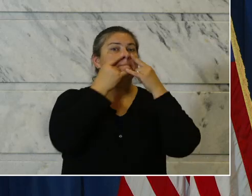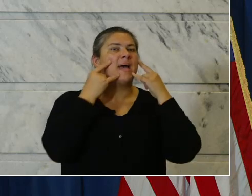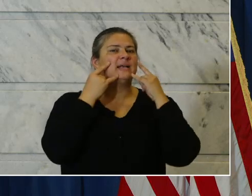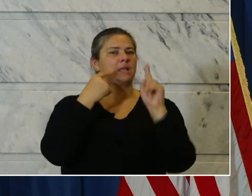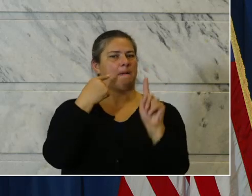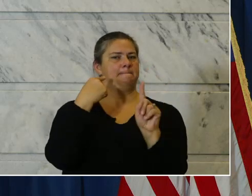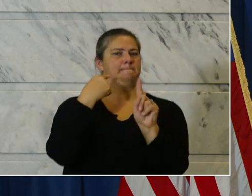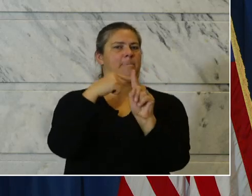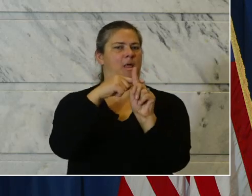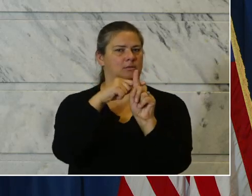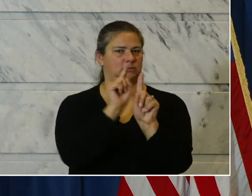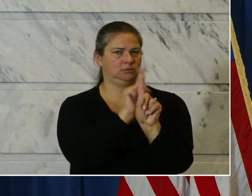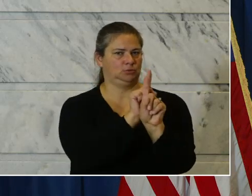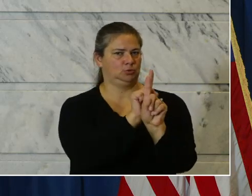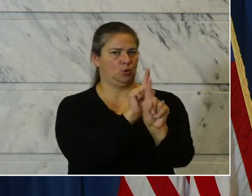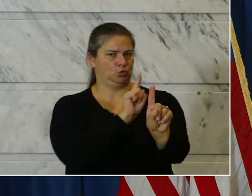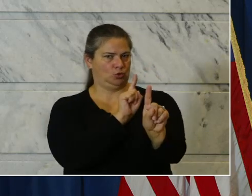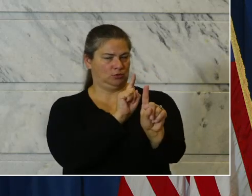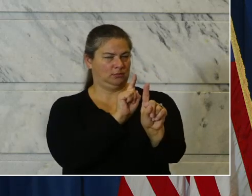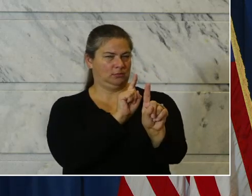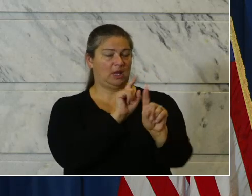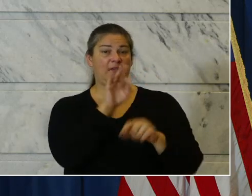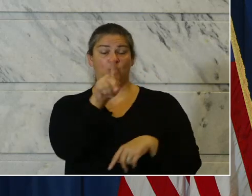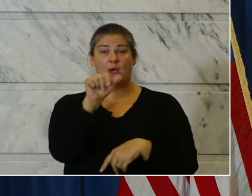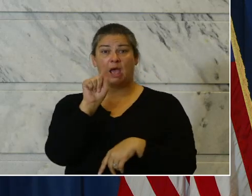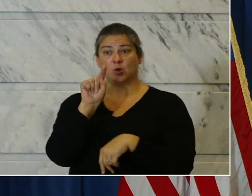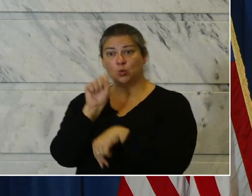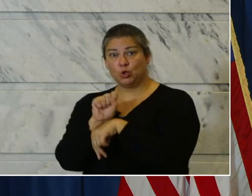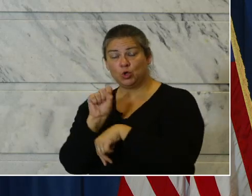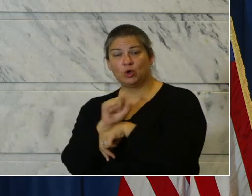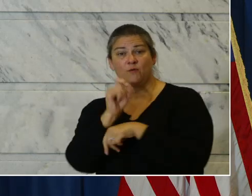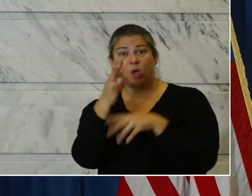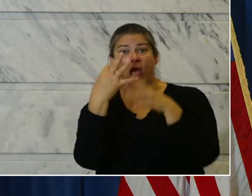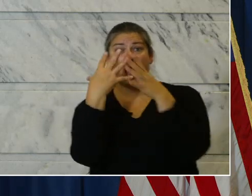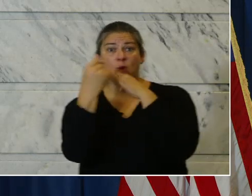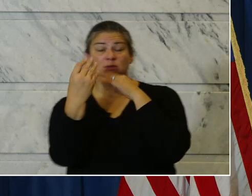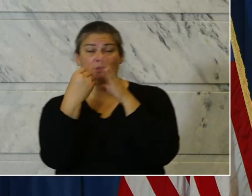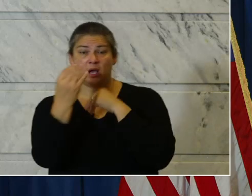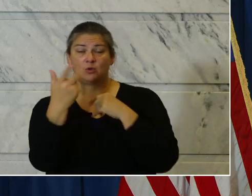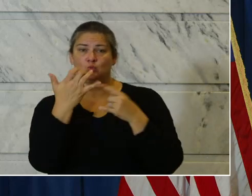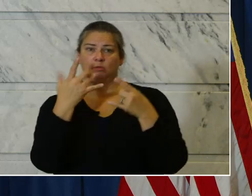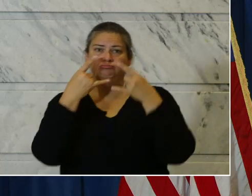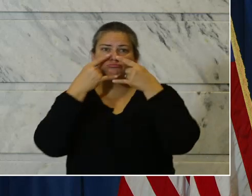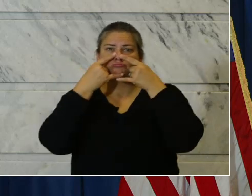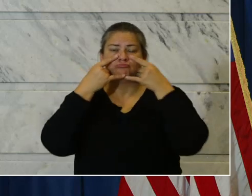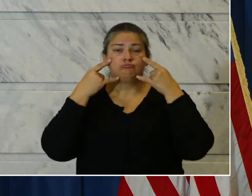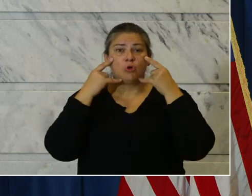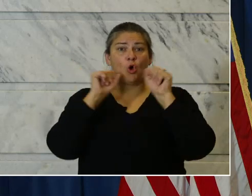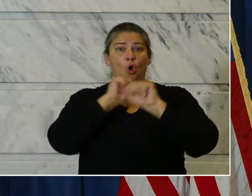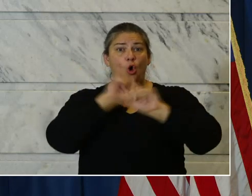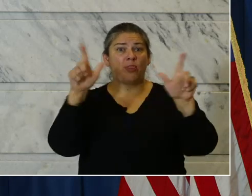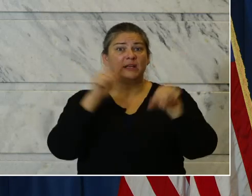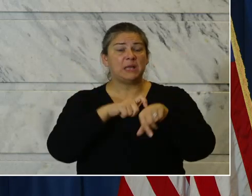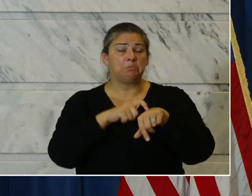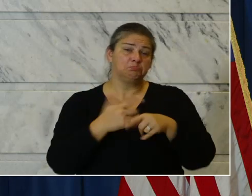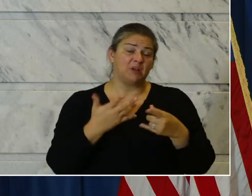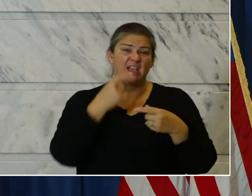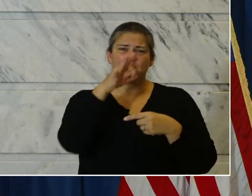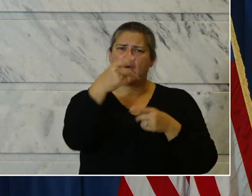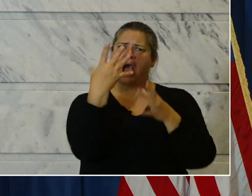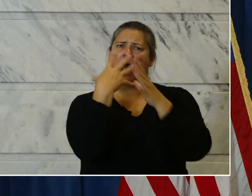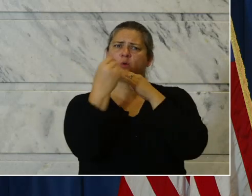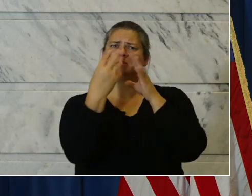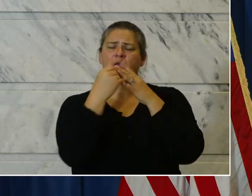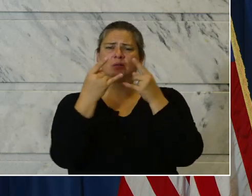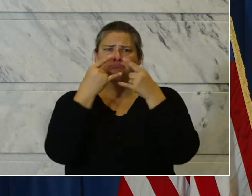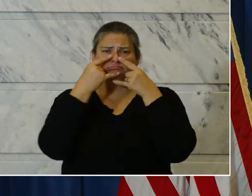you're inside, especially at a place of work, outside of your house, you really want to wear this just about all the time. And if you are outside,